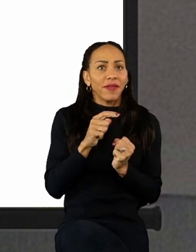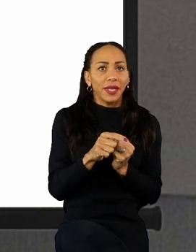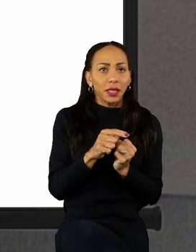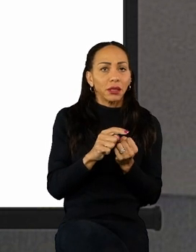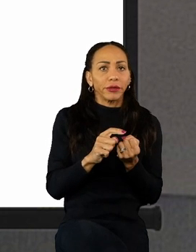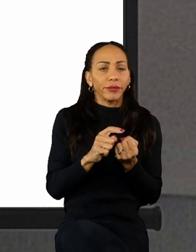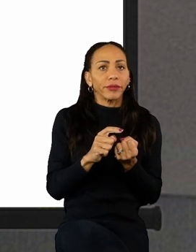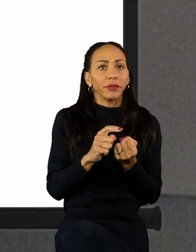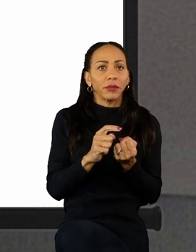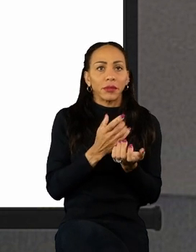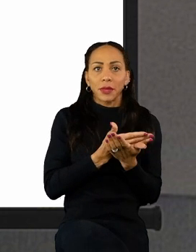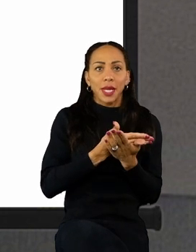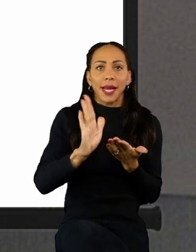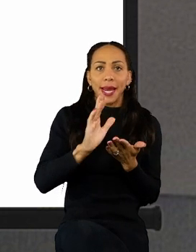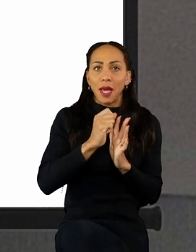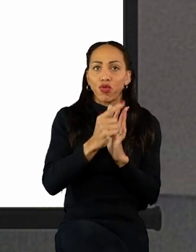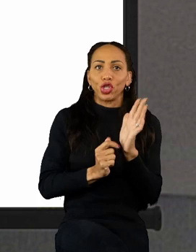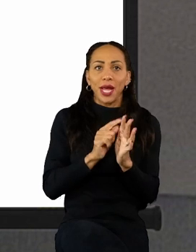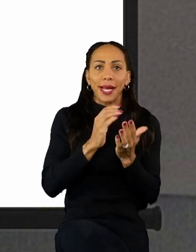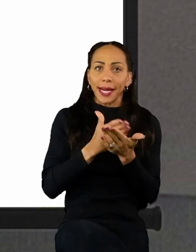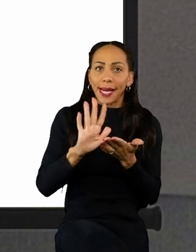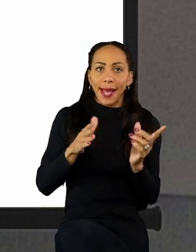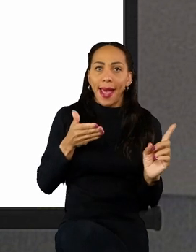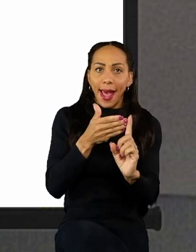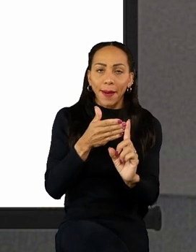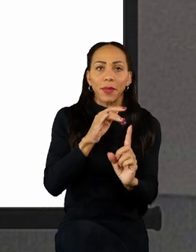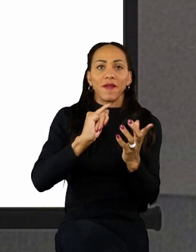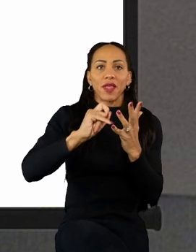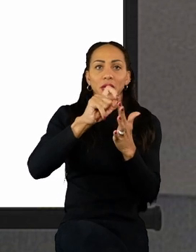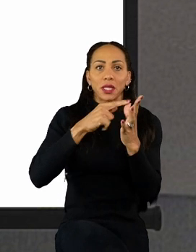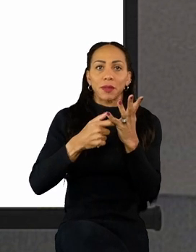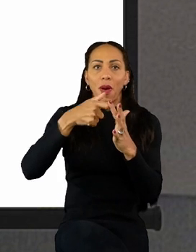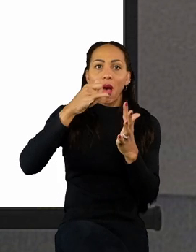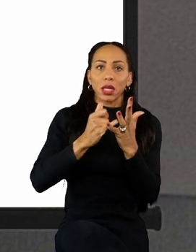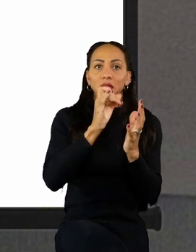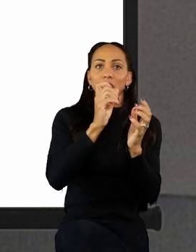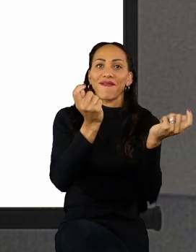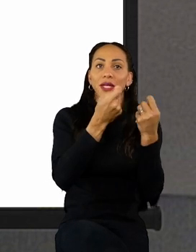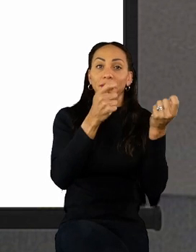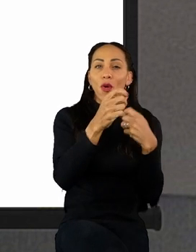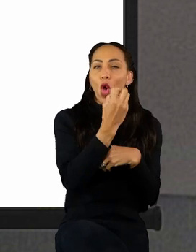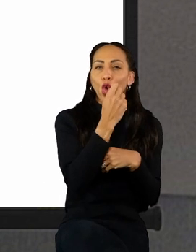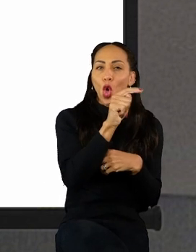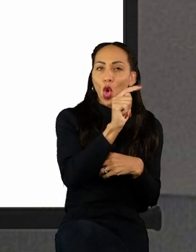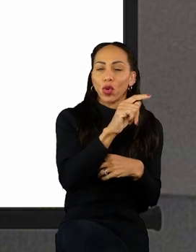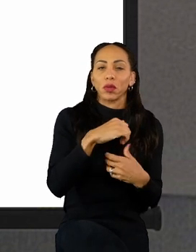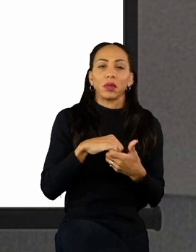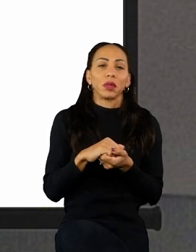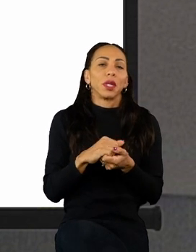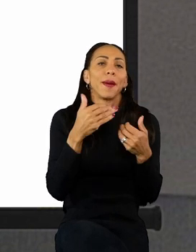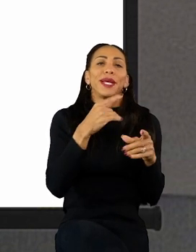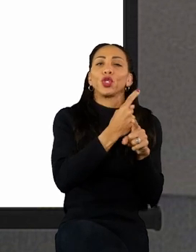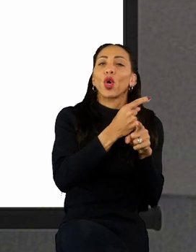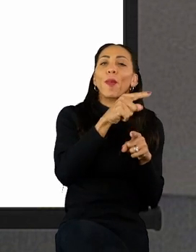concrete project direction that you want to work towards. This event, the Sparks Festival in Hong Kong,